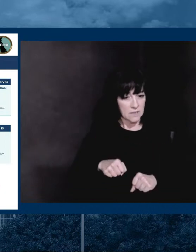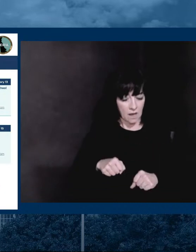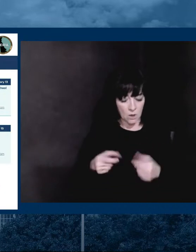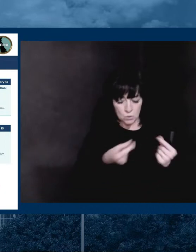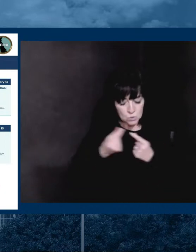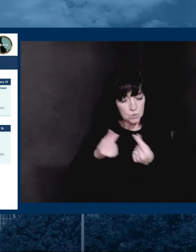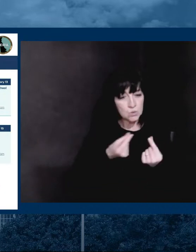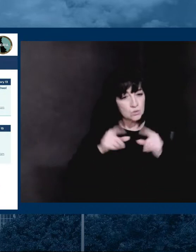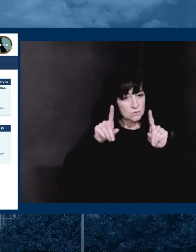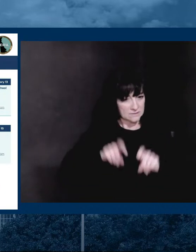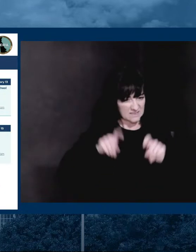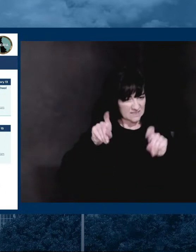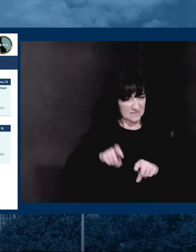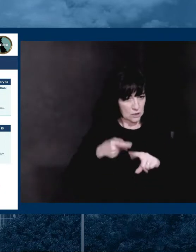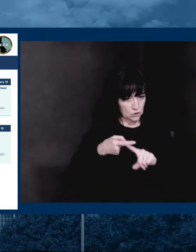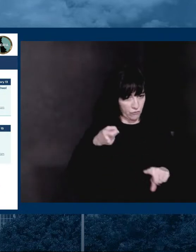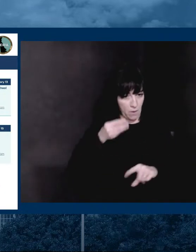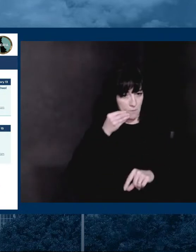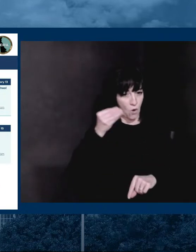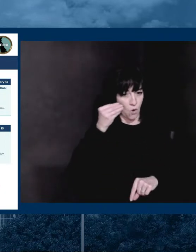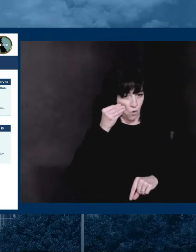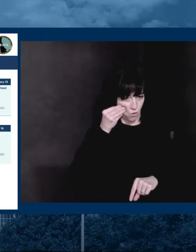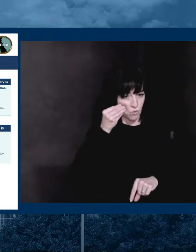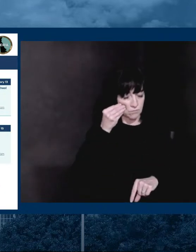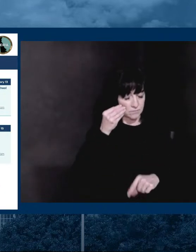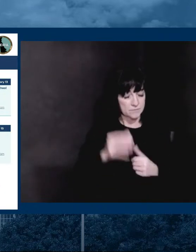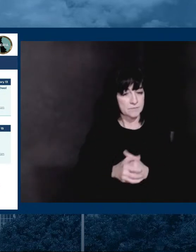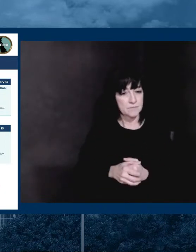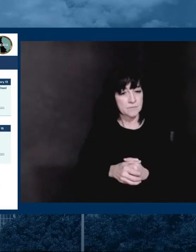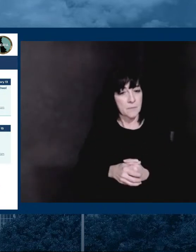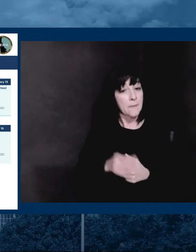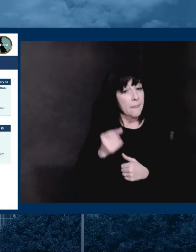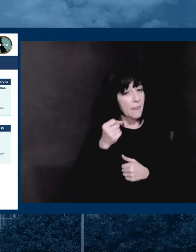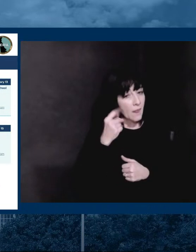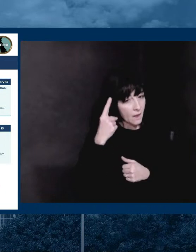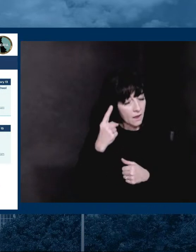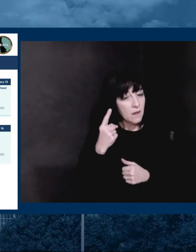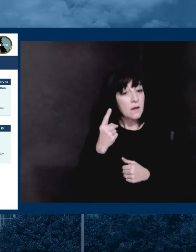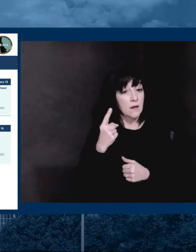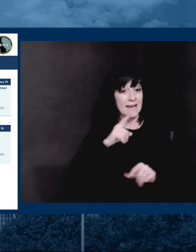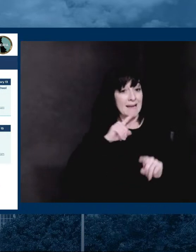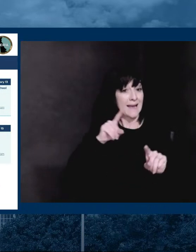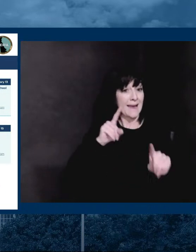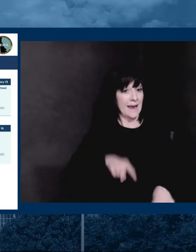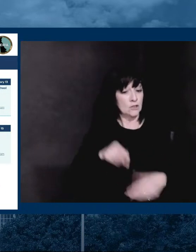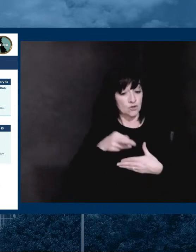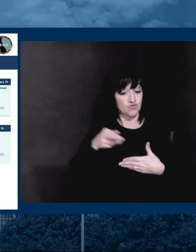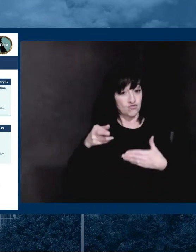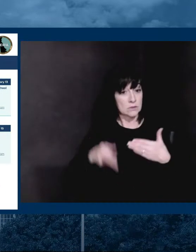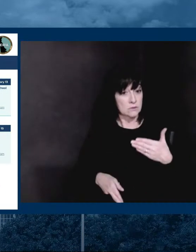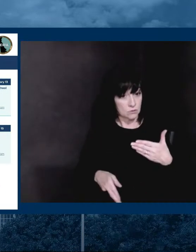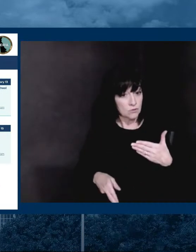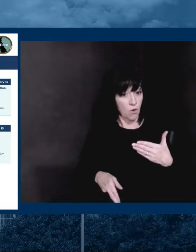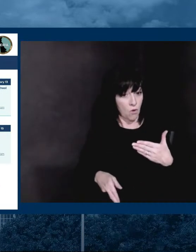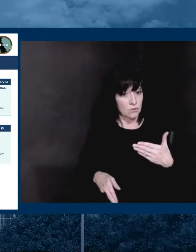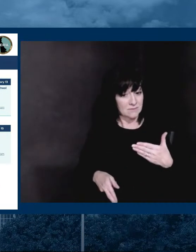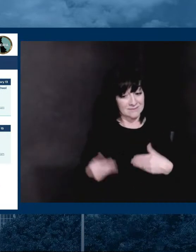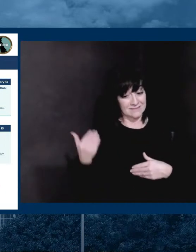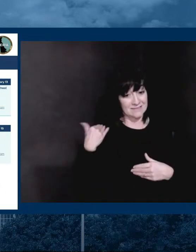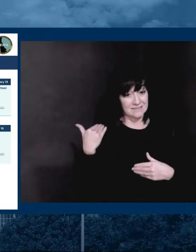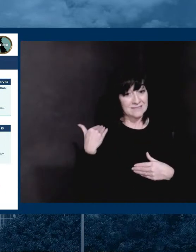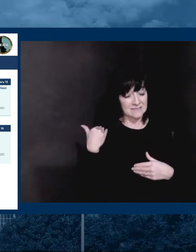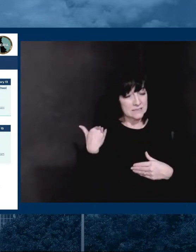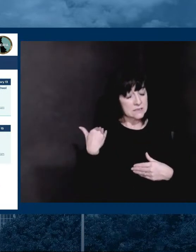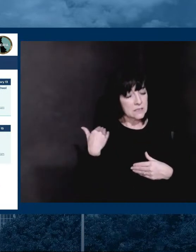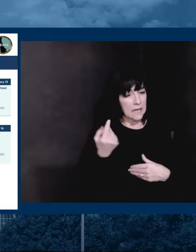it's very flexible. We did see a little longer turnaround time in those processes with the holidays, with having to have it shipped